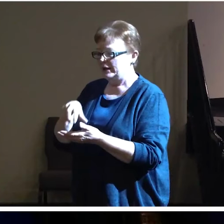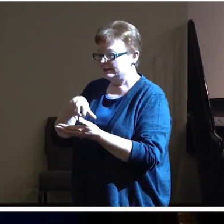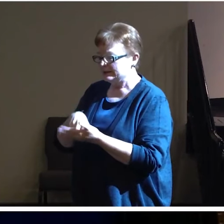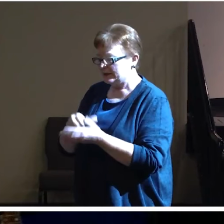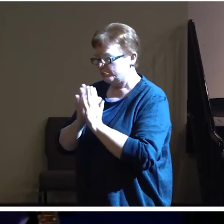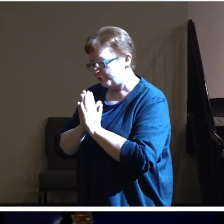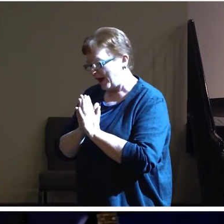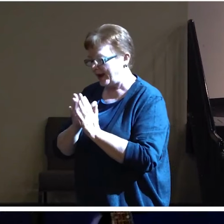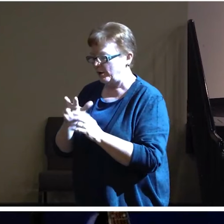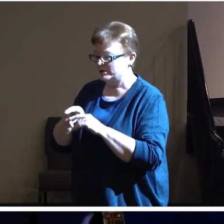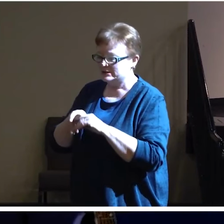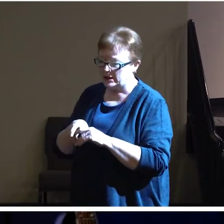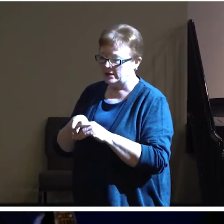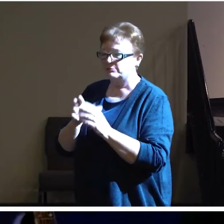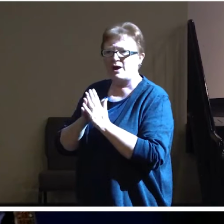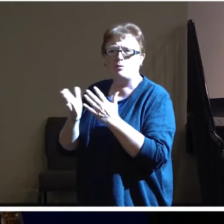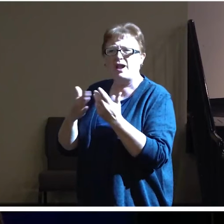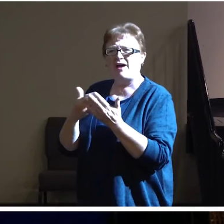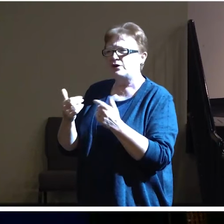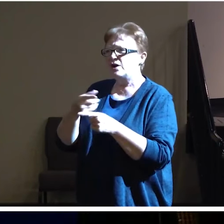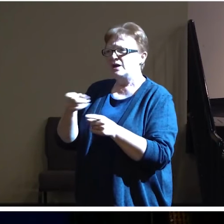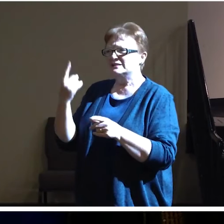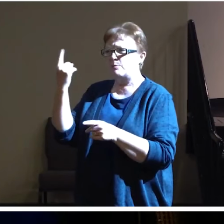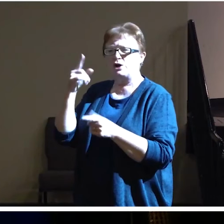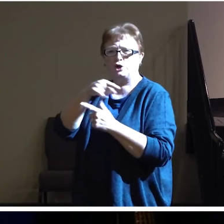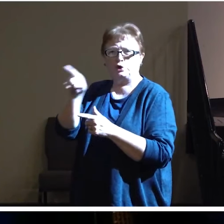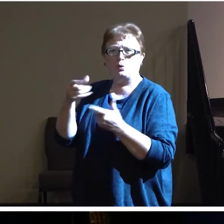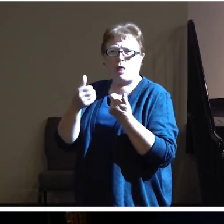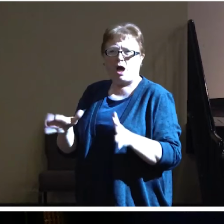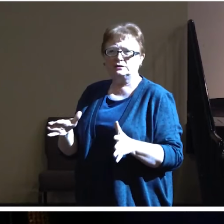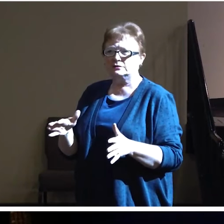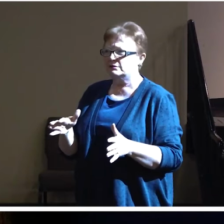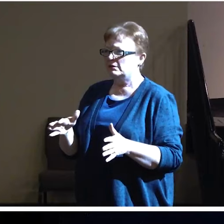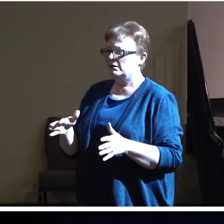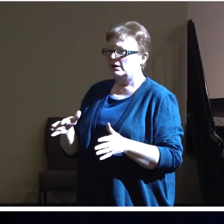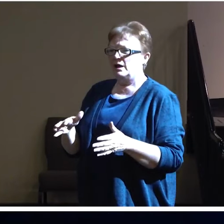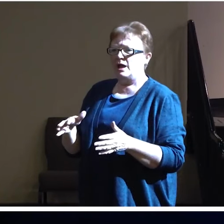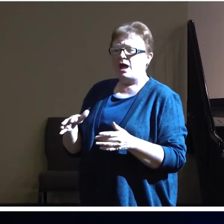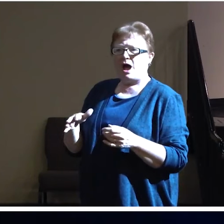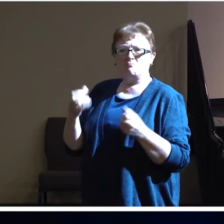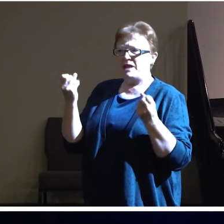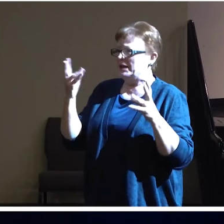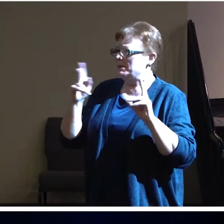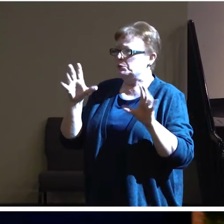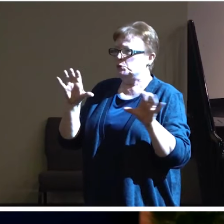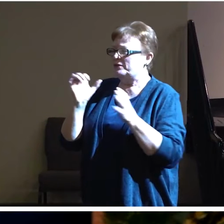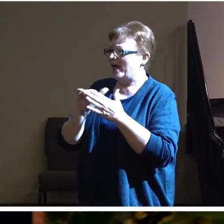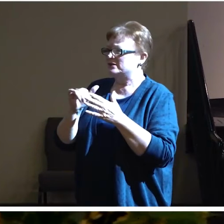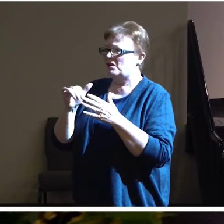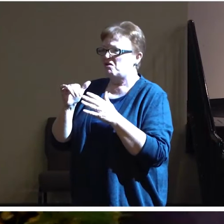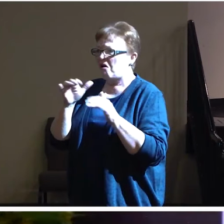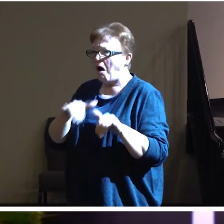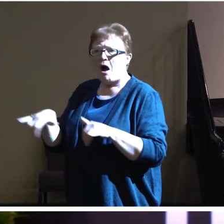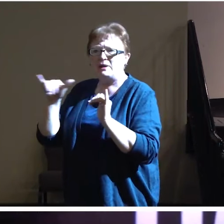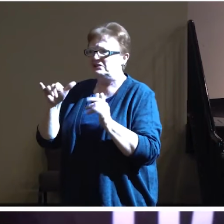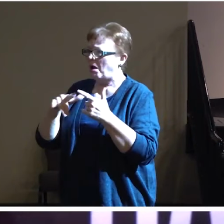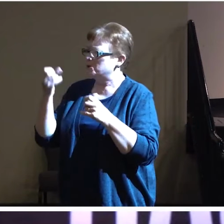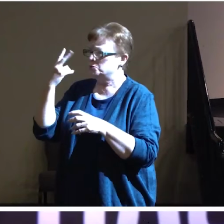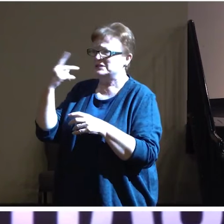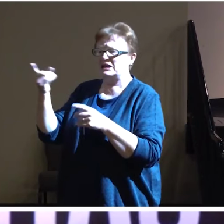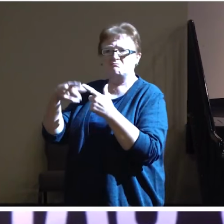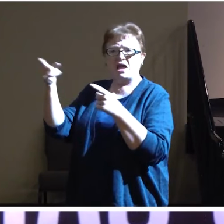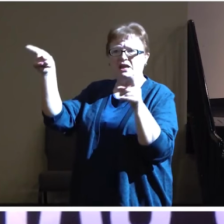the life of someone that you have lost? It's not uncommon for human beings to do that. It's very common for human beings to want